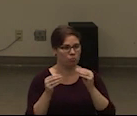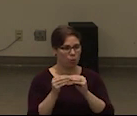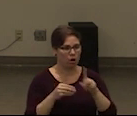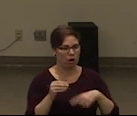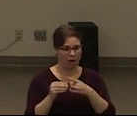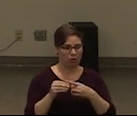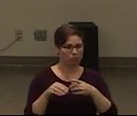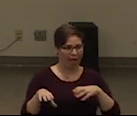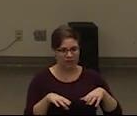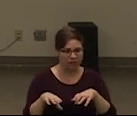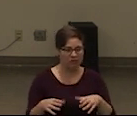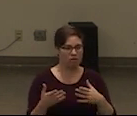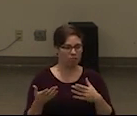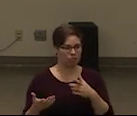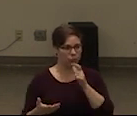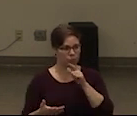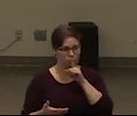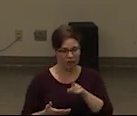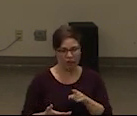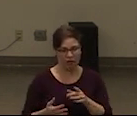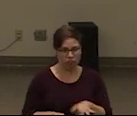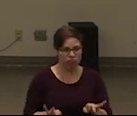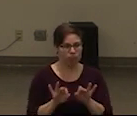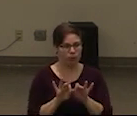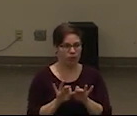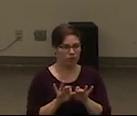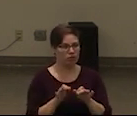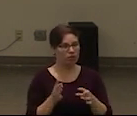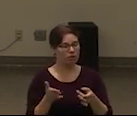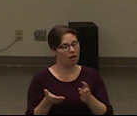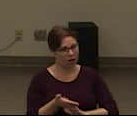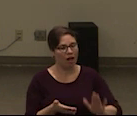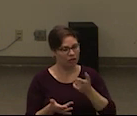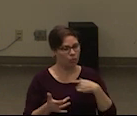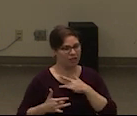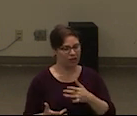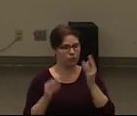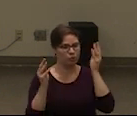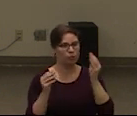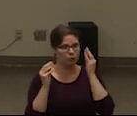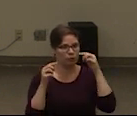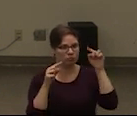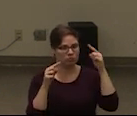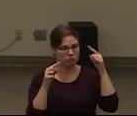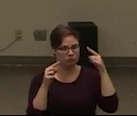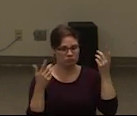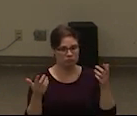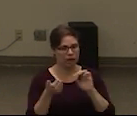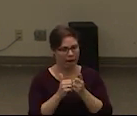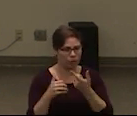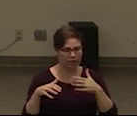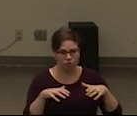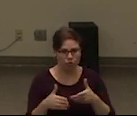And sometimes in the college setting, we think a lot, right? And how do we feel? How do we actually put things on the ground into action? And I'm